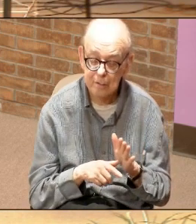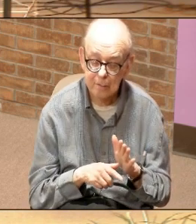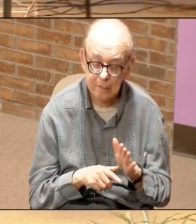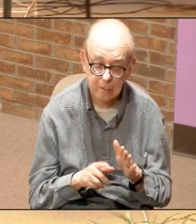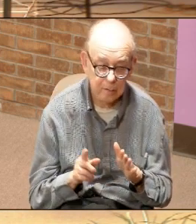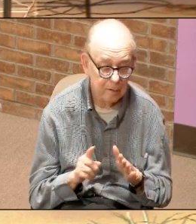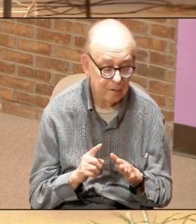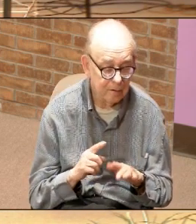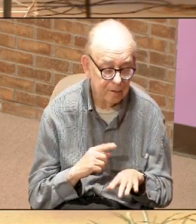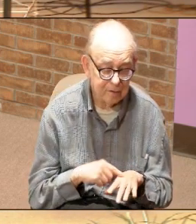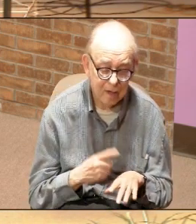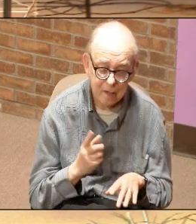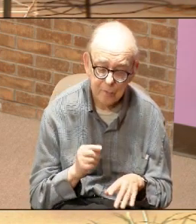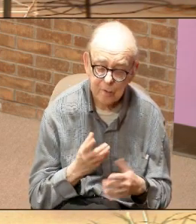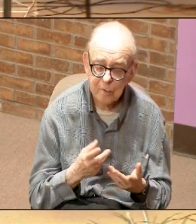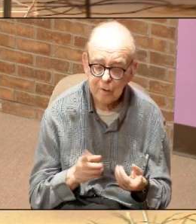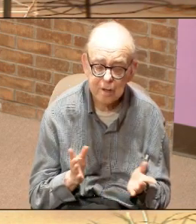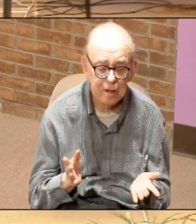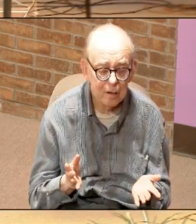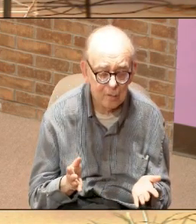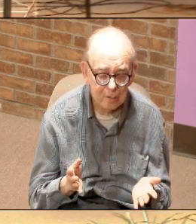Where did the time go?